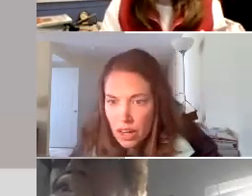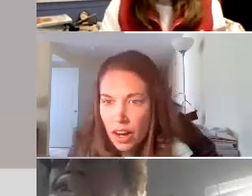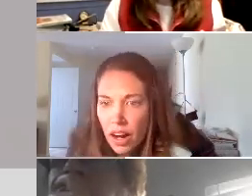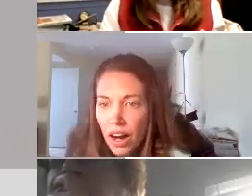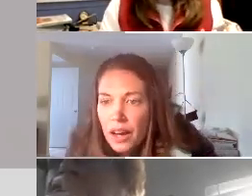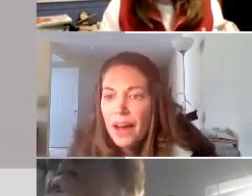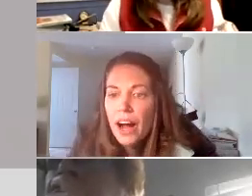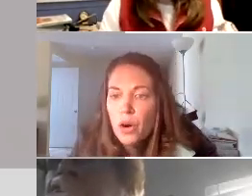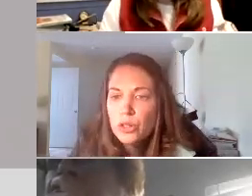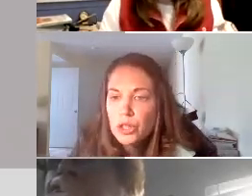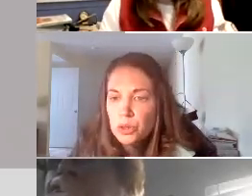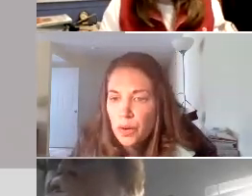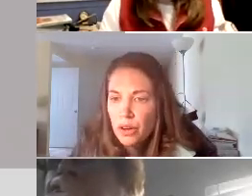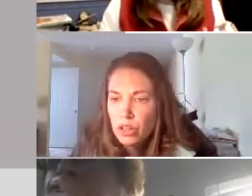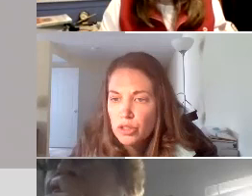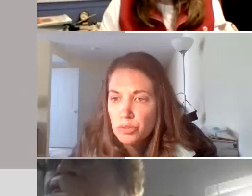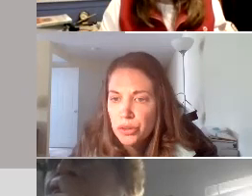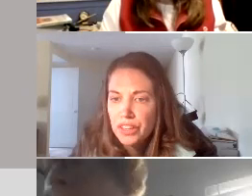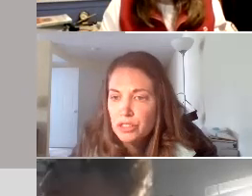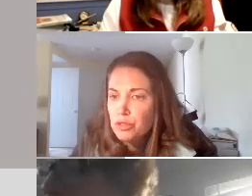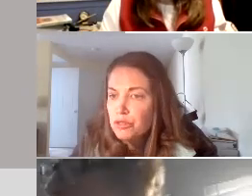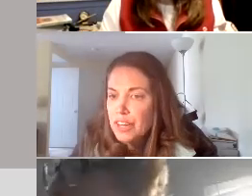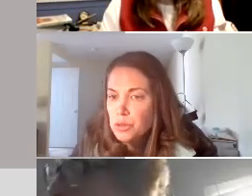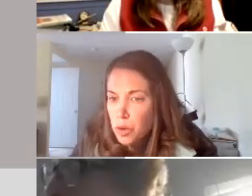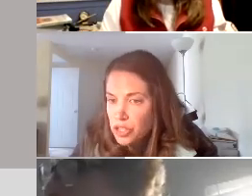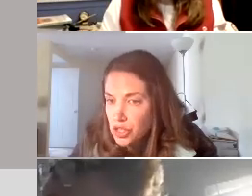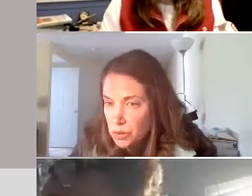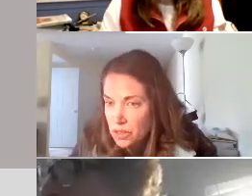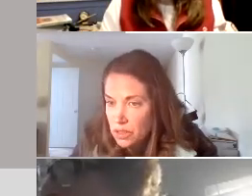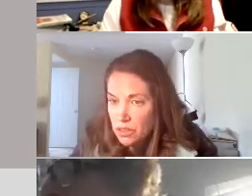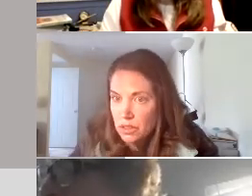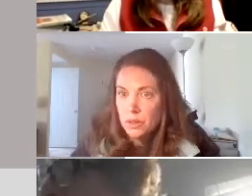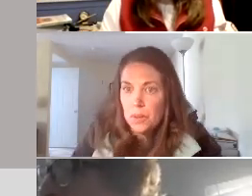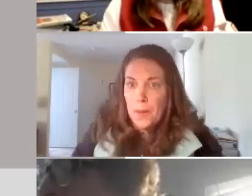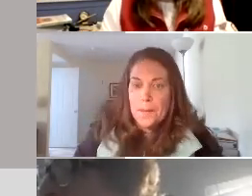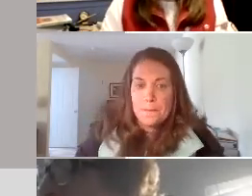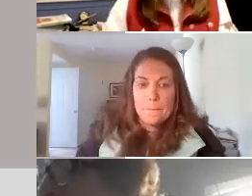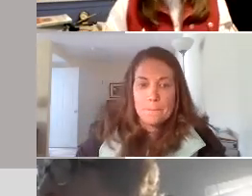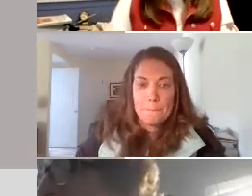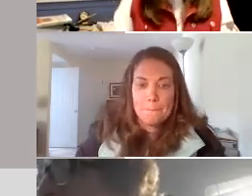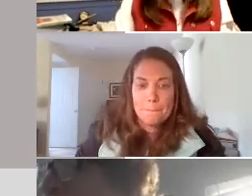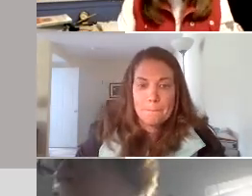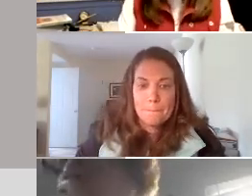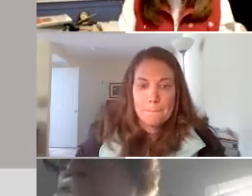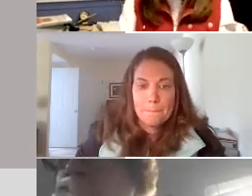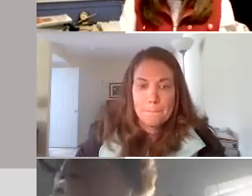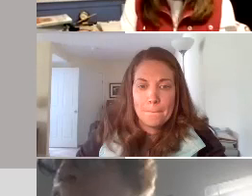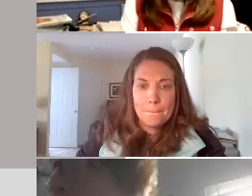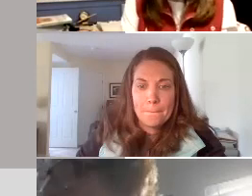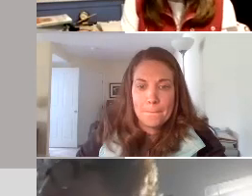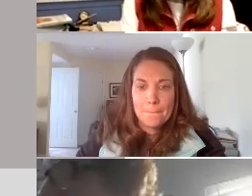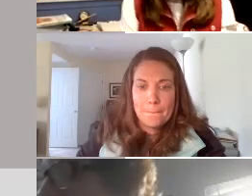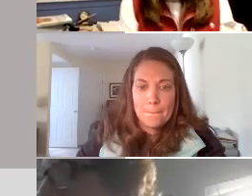same time. How do you know how close to put things for a phase 1 student? So for a phase 1 student, you want it to